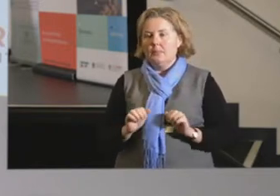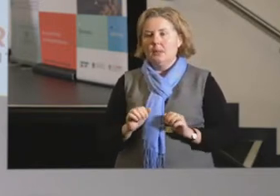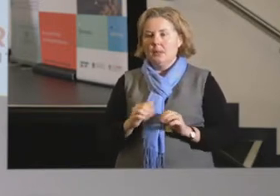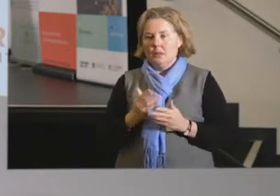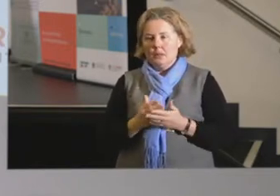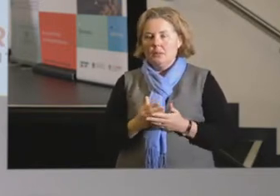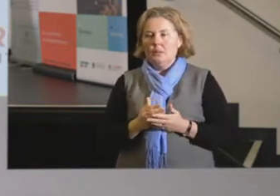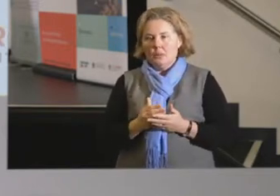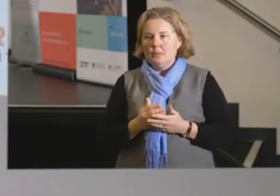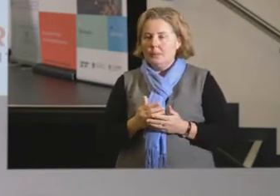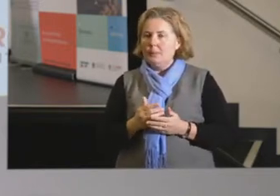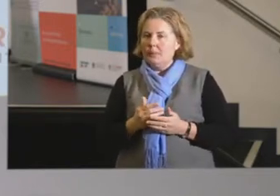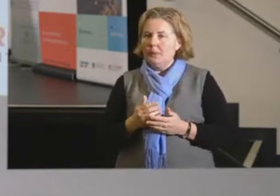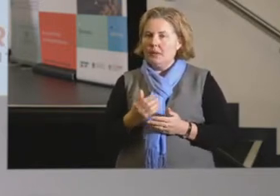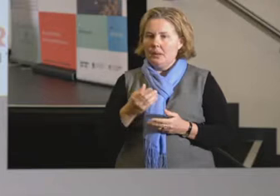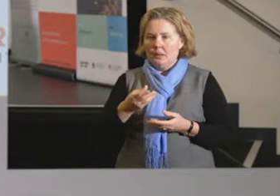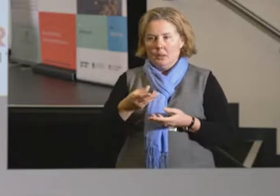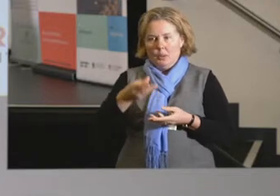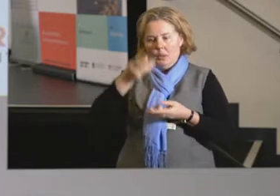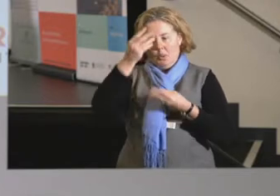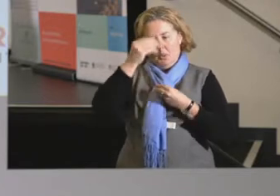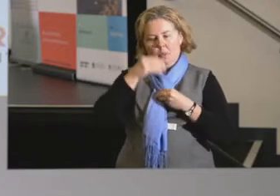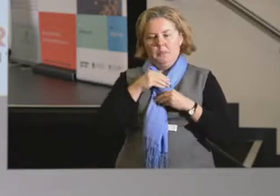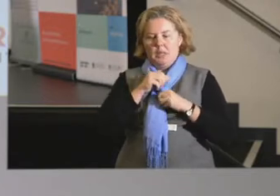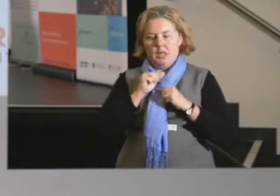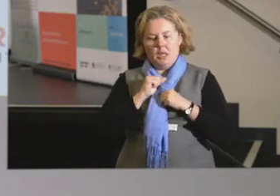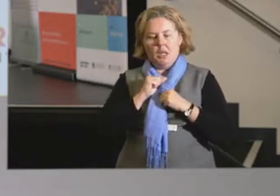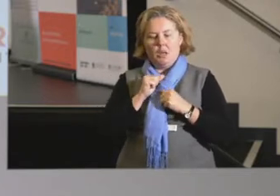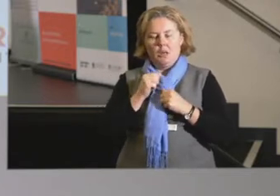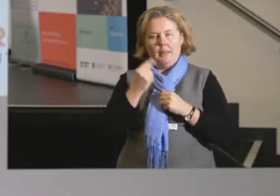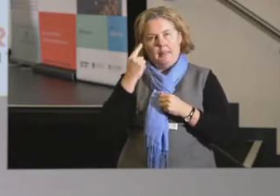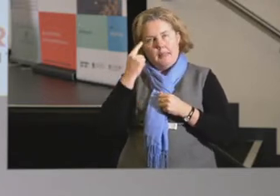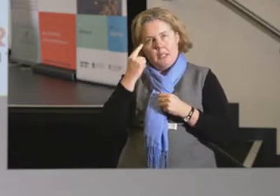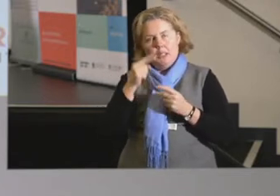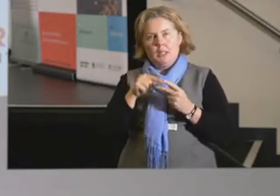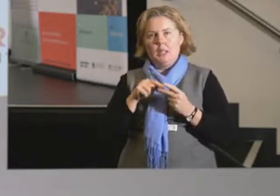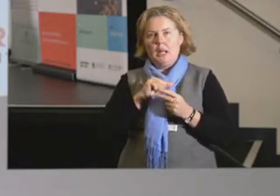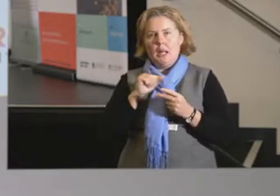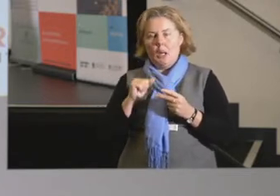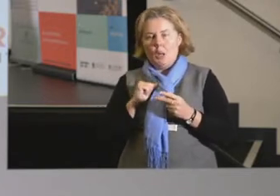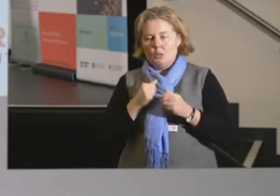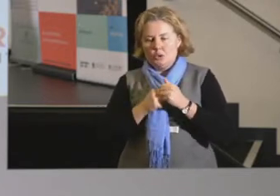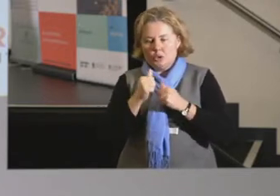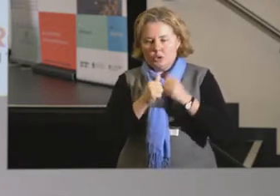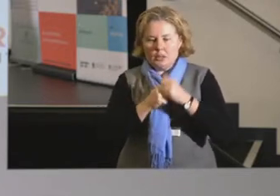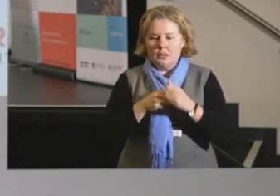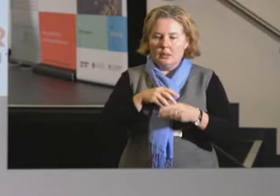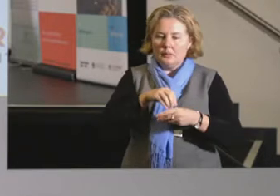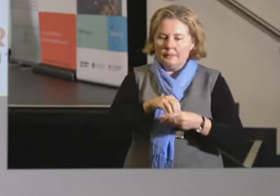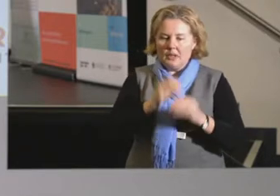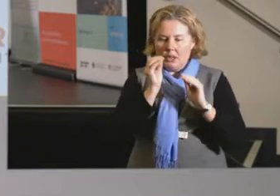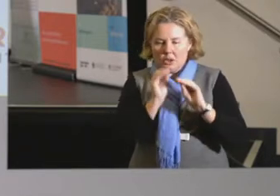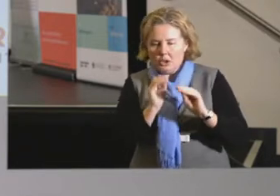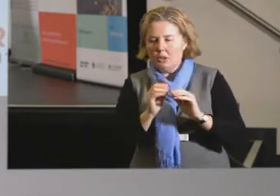been embedded in our psyches, in all our social structures, our natural